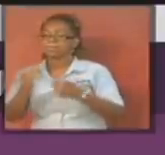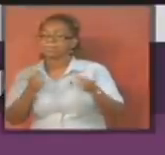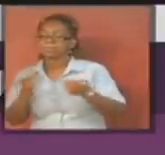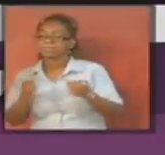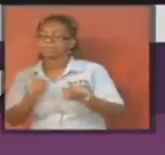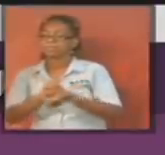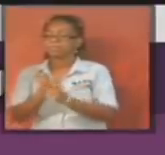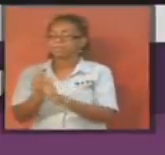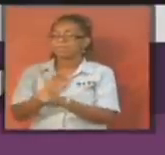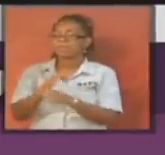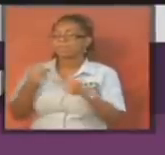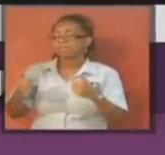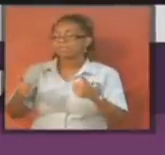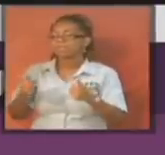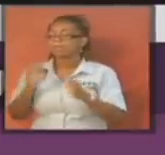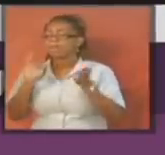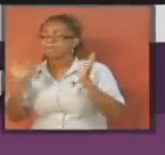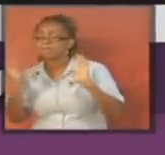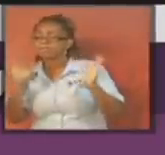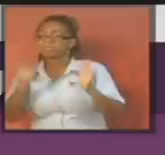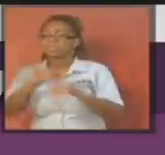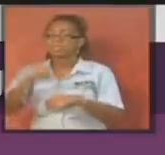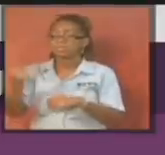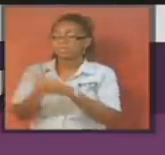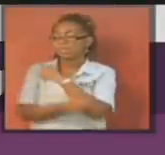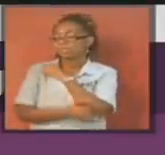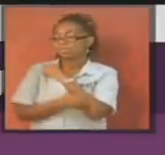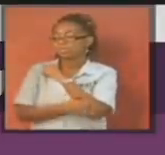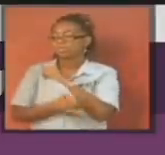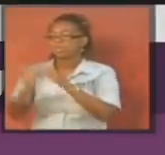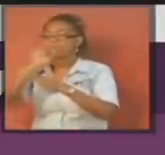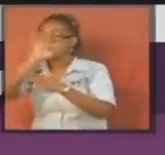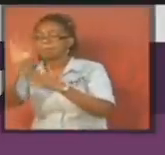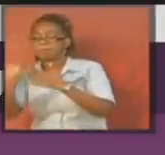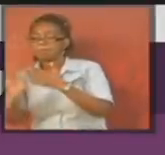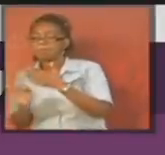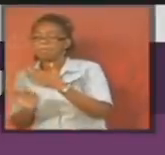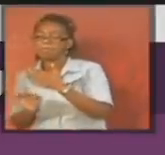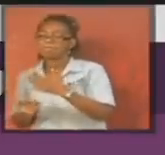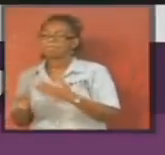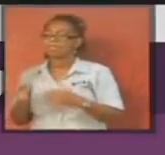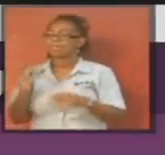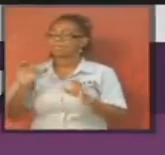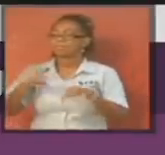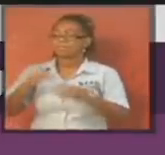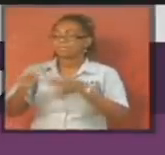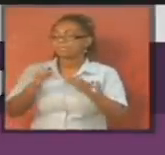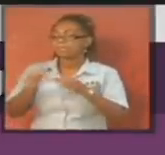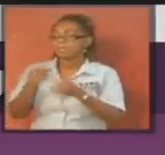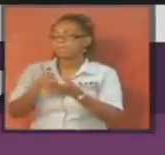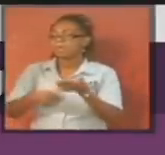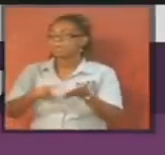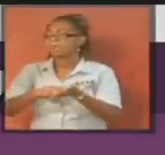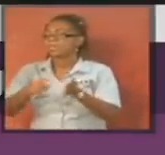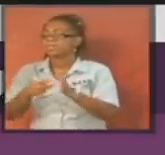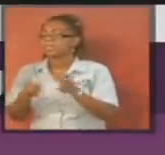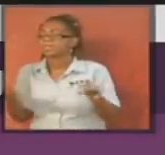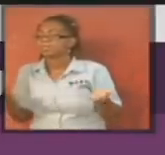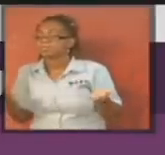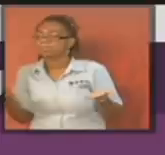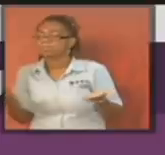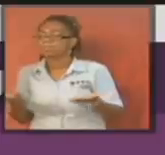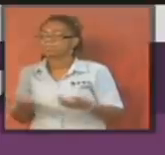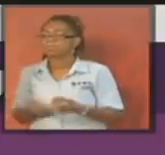other Caribbean countries. I'm asking if you can put that comment into context, given the differences in vaccine access,